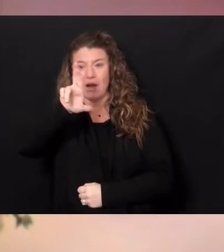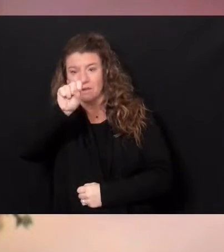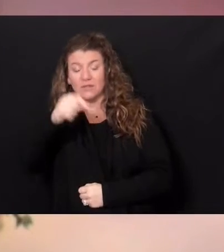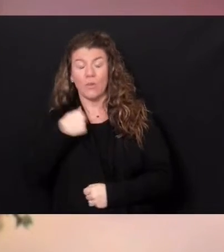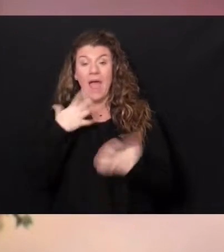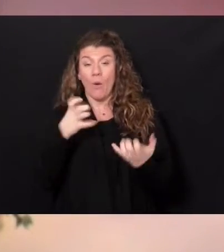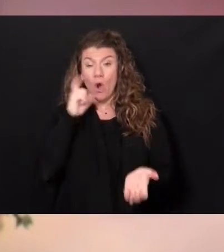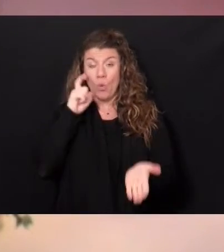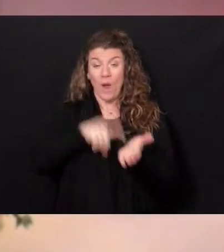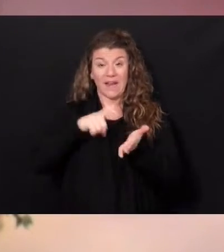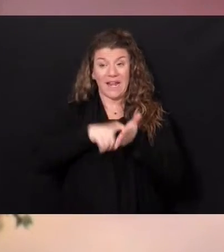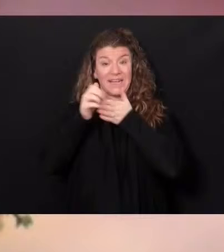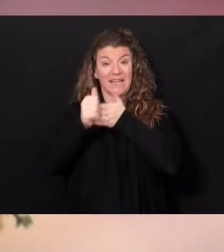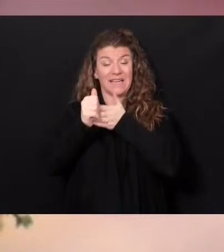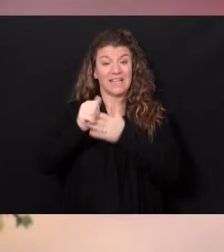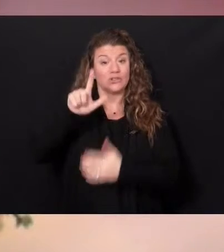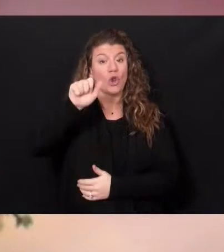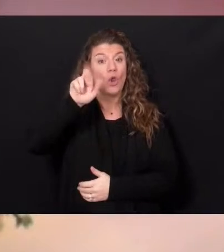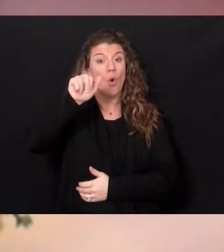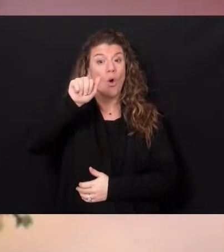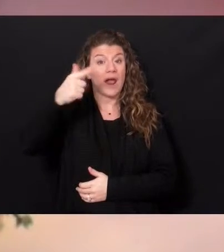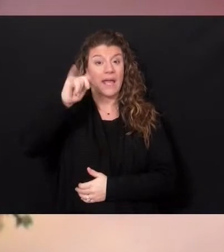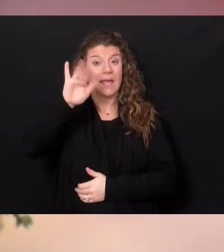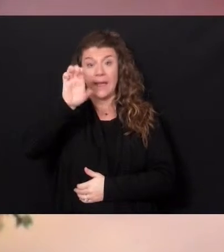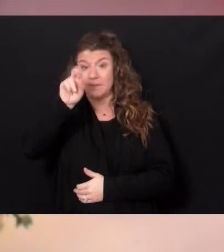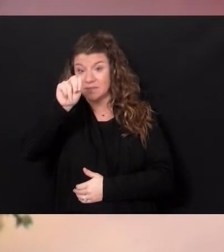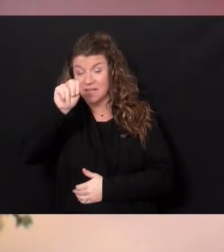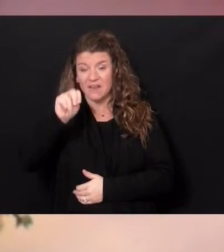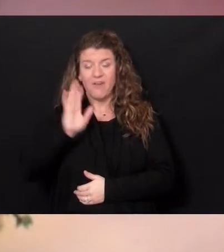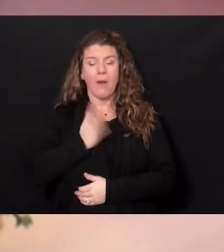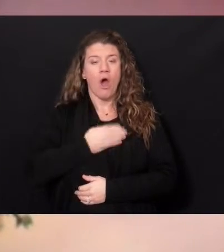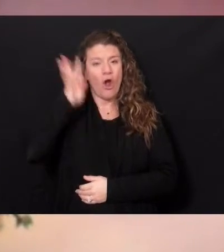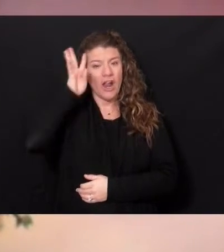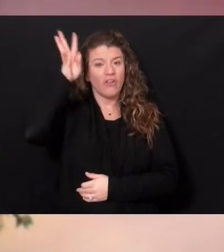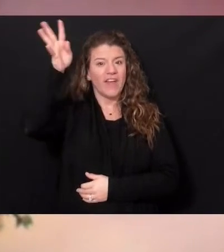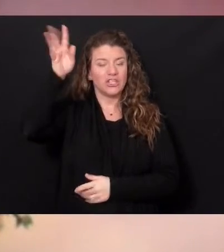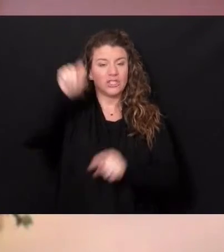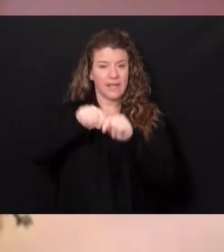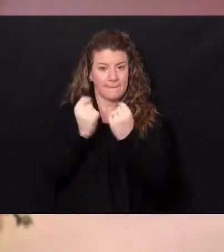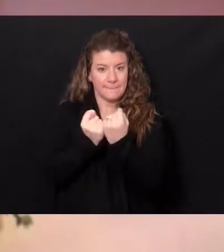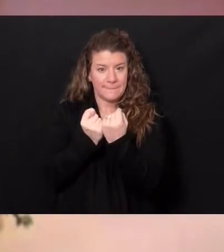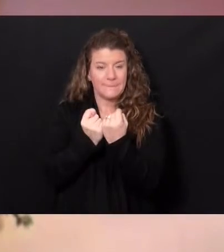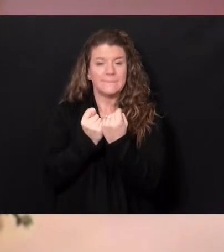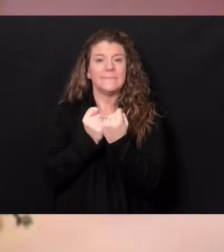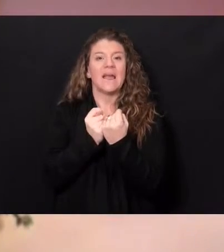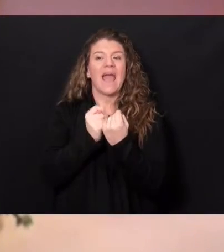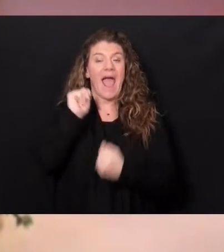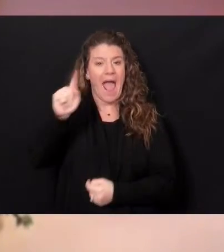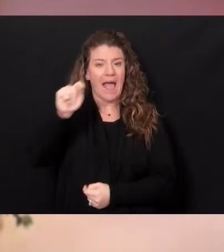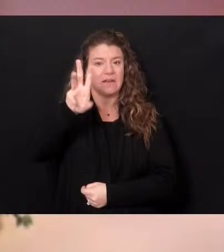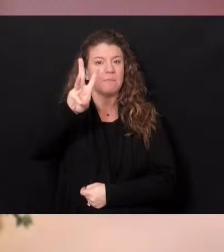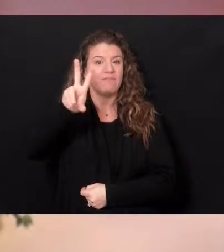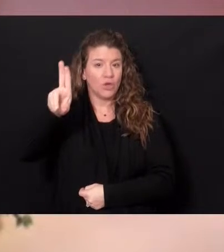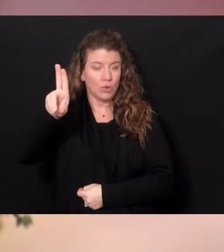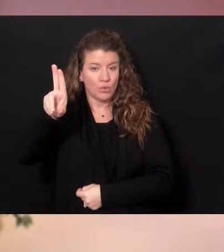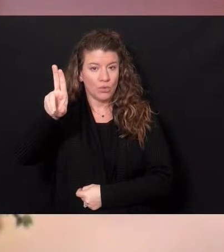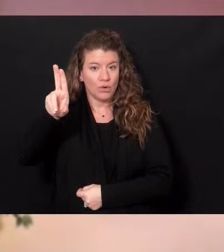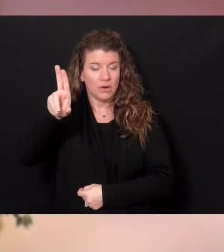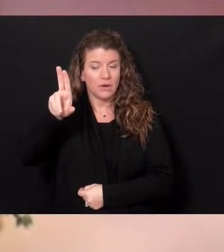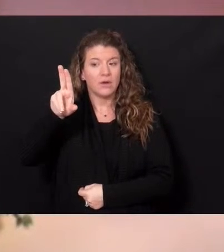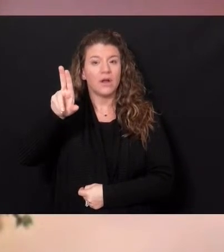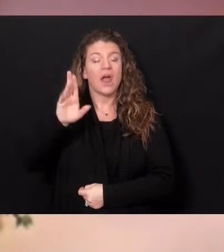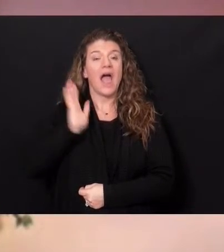for leadership Dr. Laura Gibson from our innovation team at WVU,